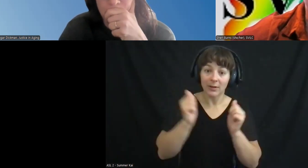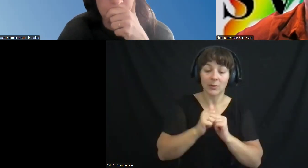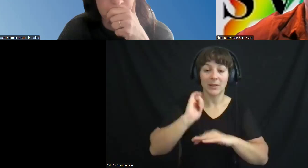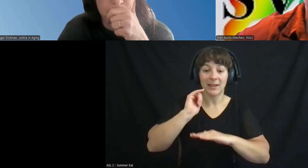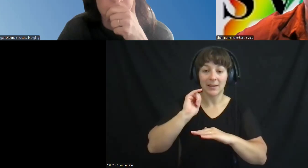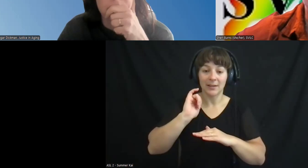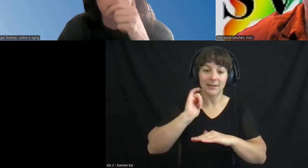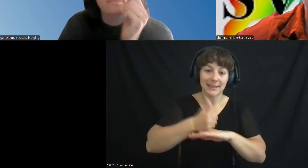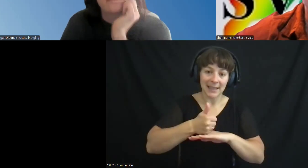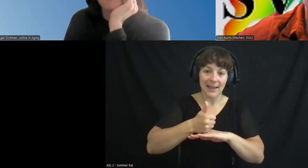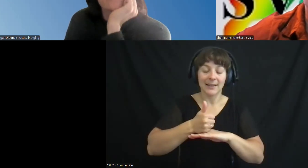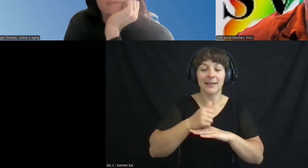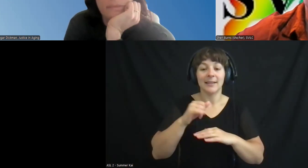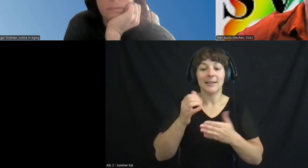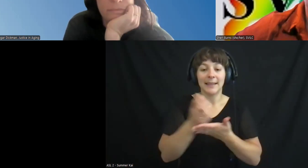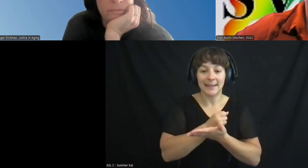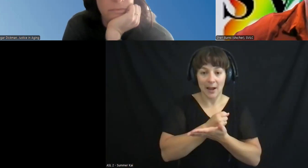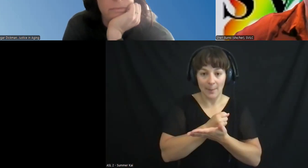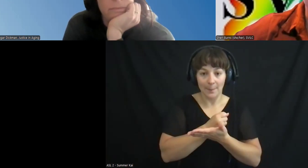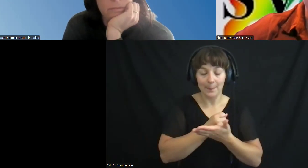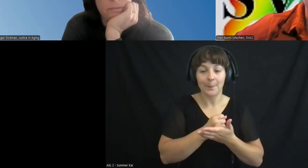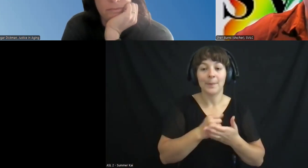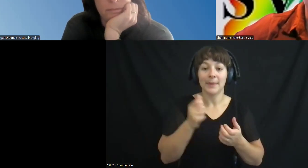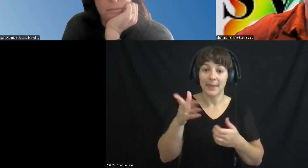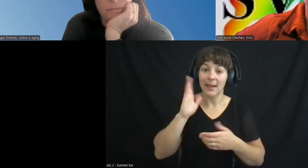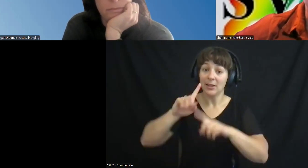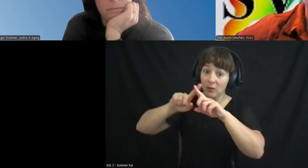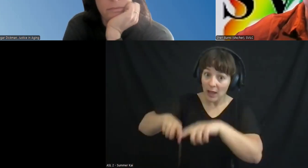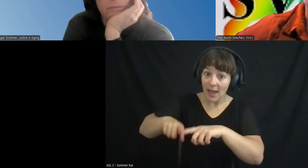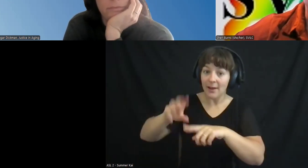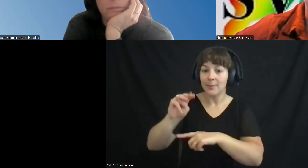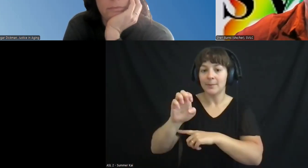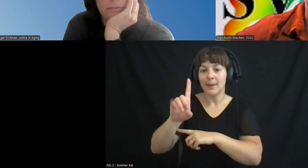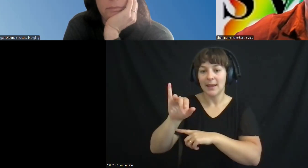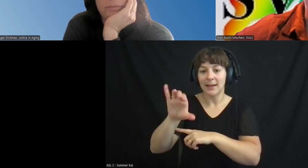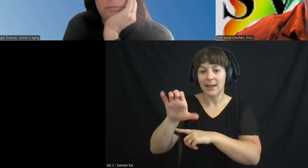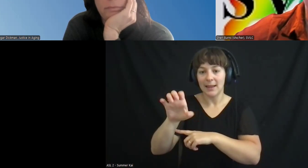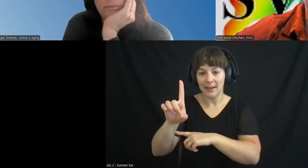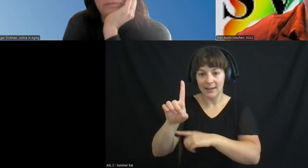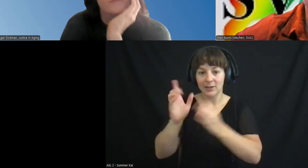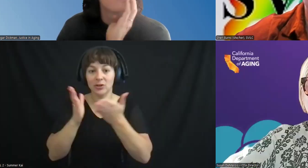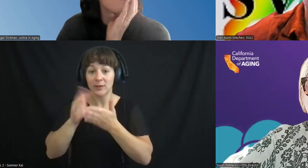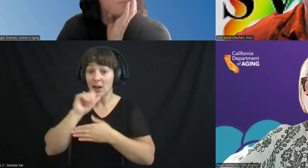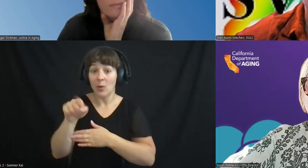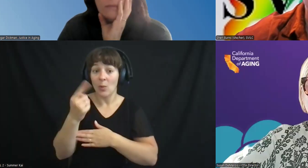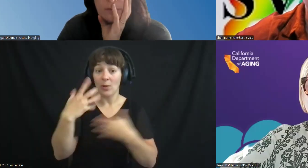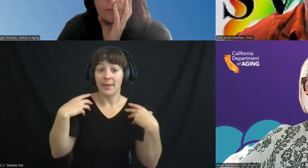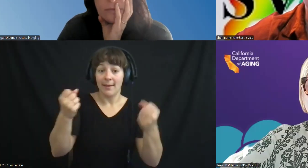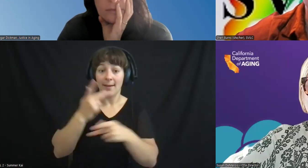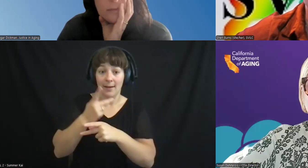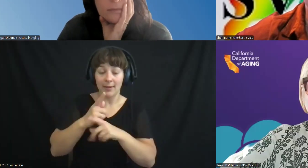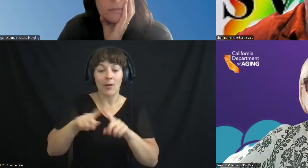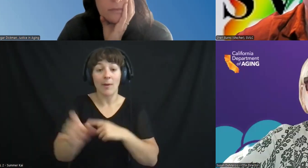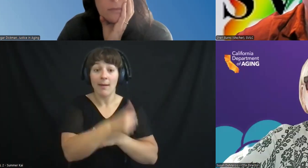with disabilities who are also on fixed income, who rely on Medicaid services, not only the healthcare benefits, but all of the other